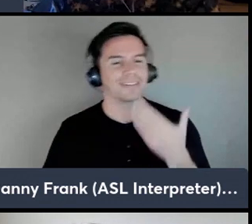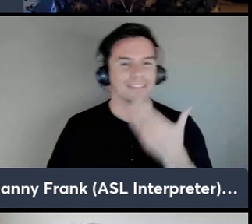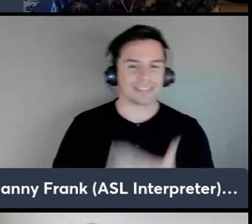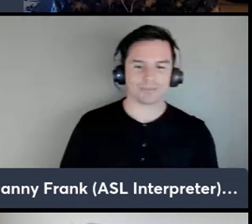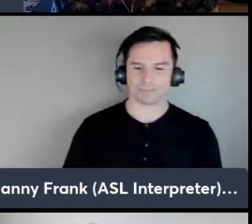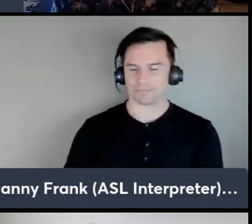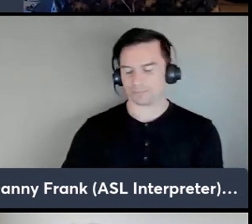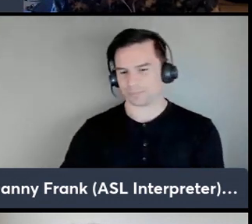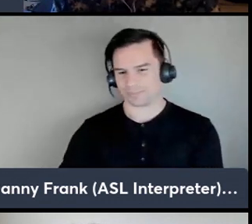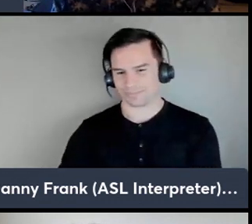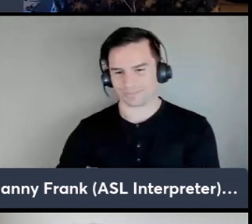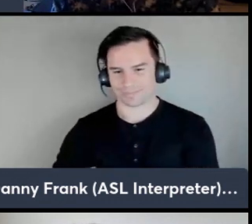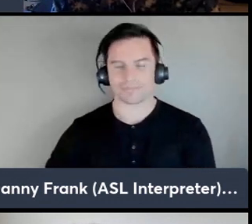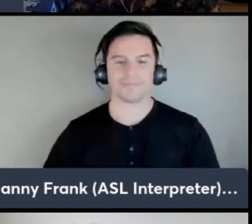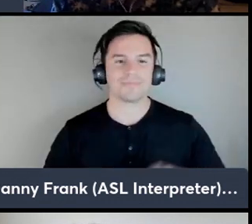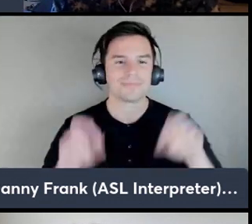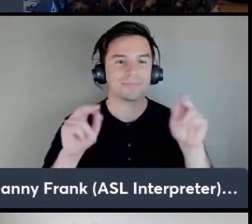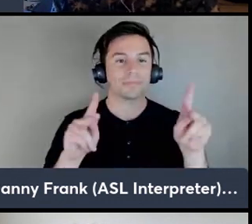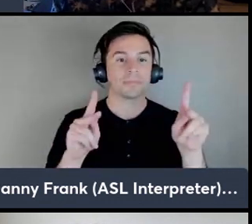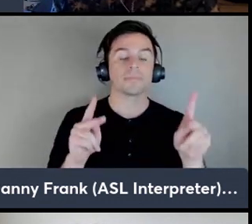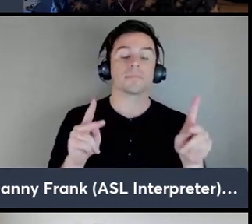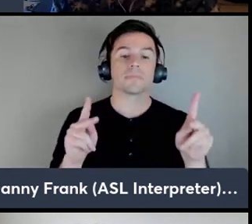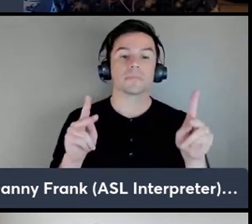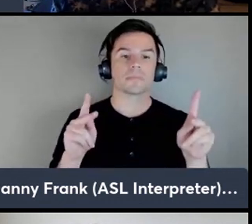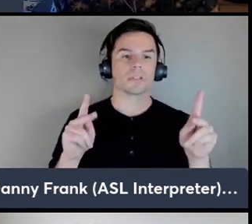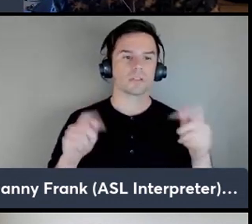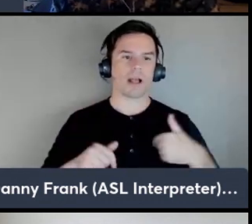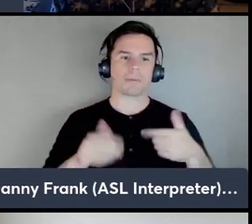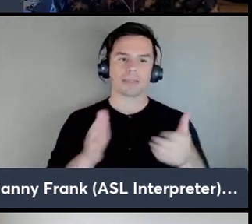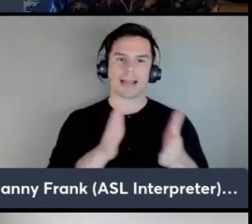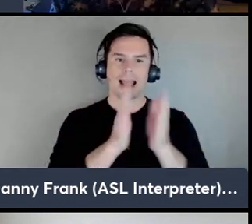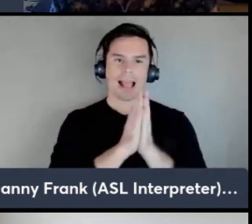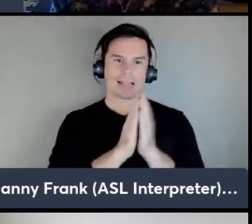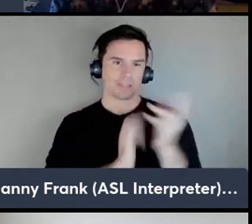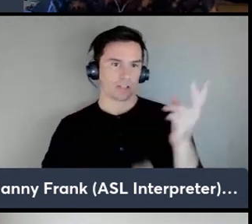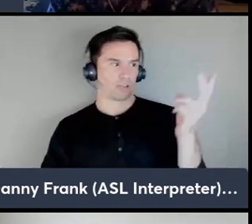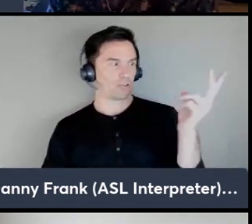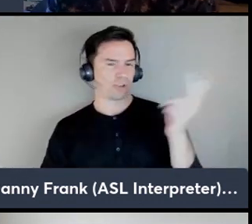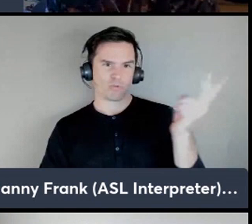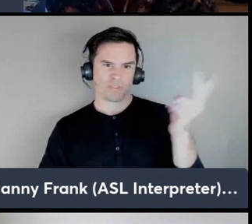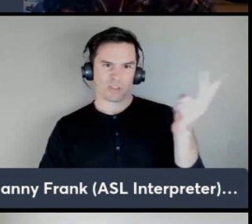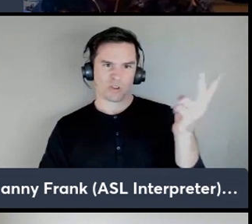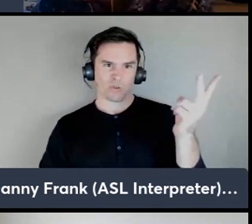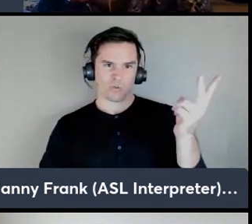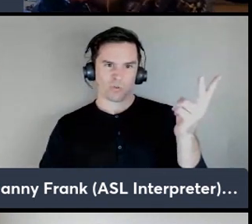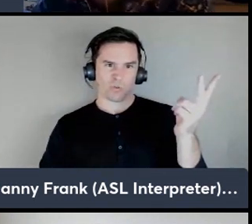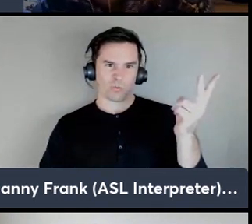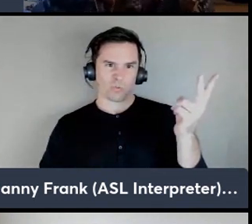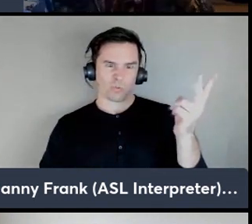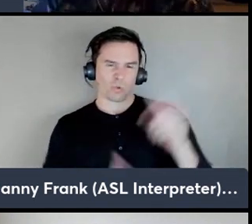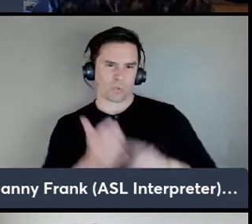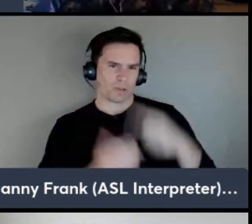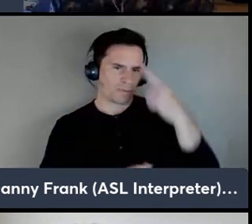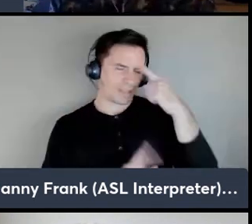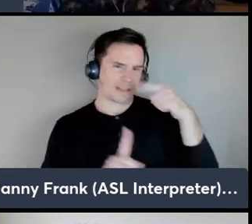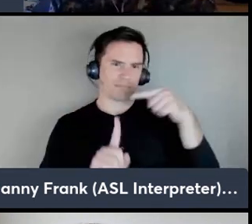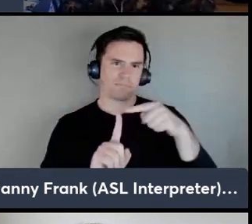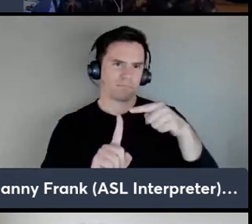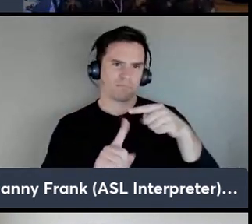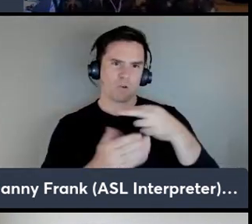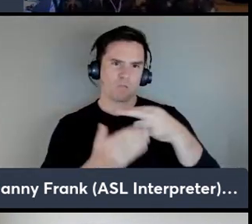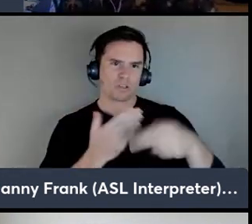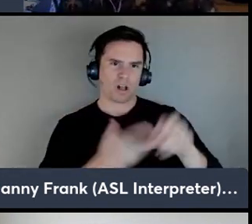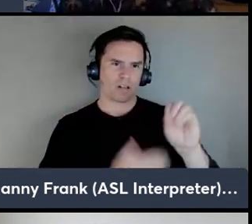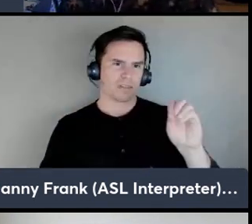All right. Sounds good. So I'm going to just ask you two actually a question. What do you think the output of this is going to be? Oh, I have